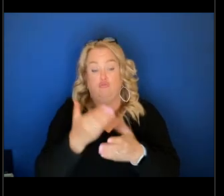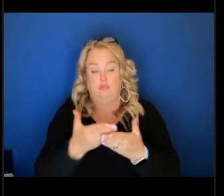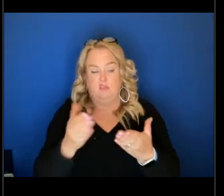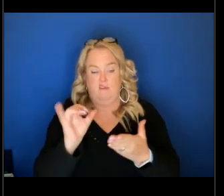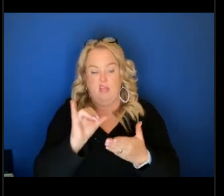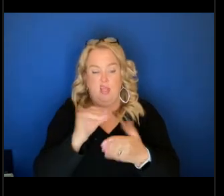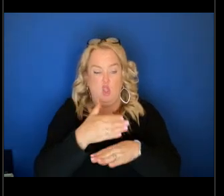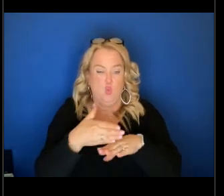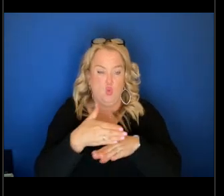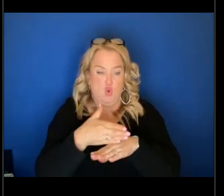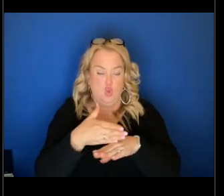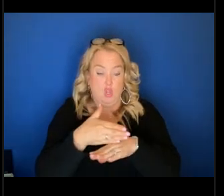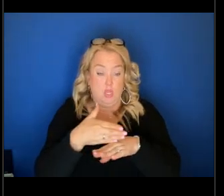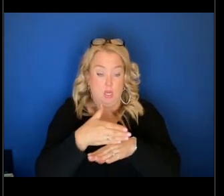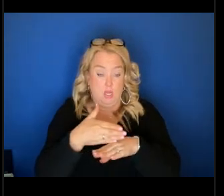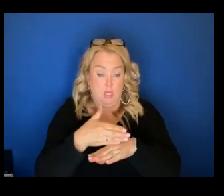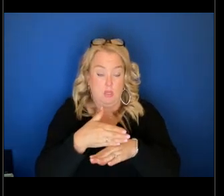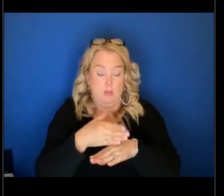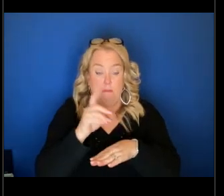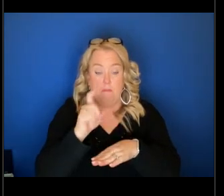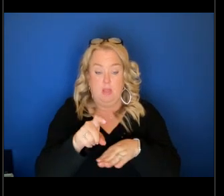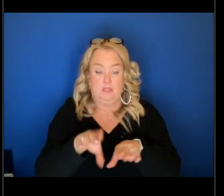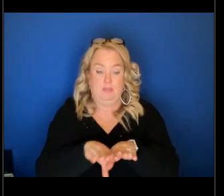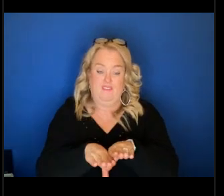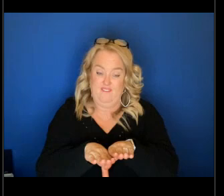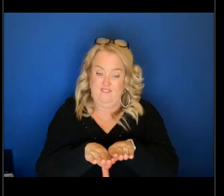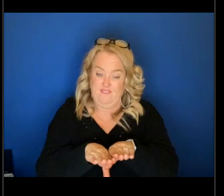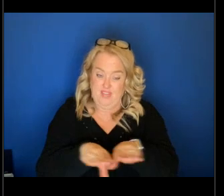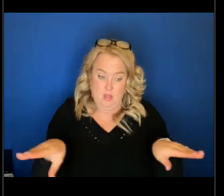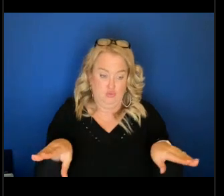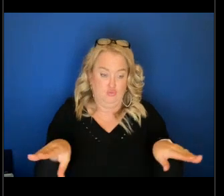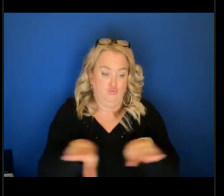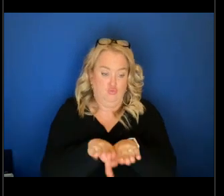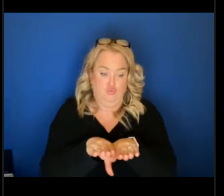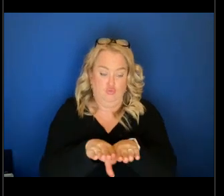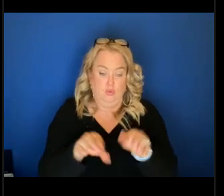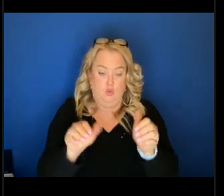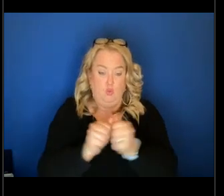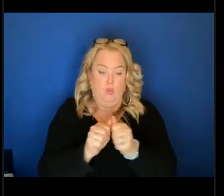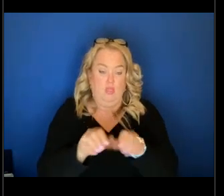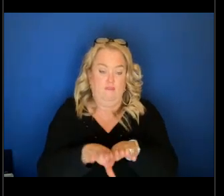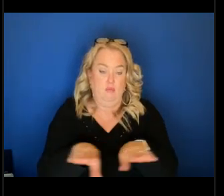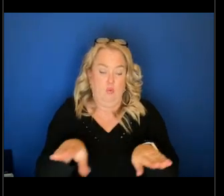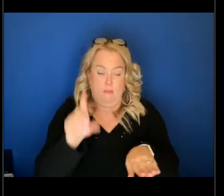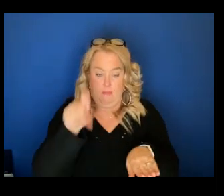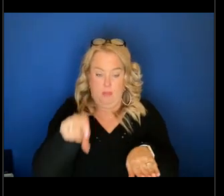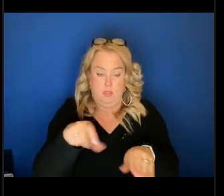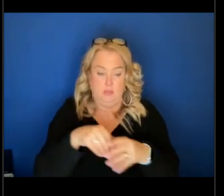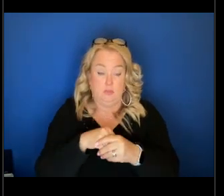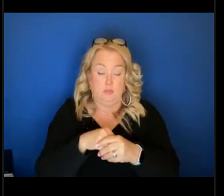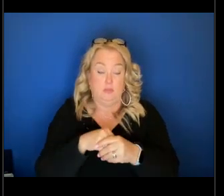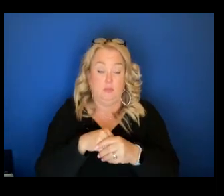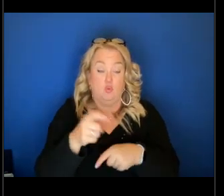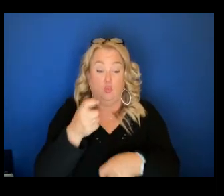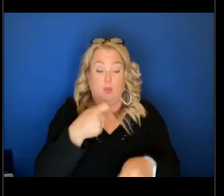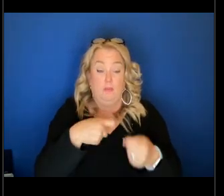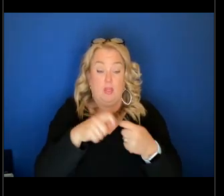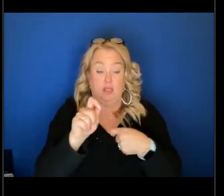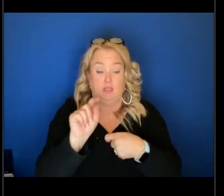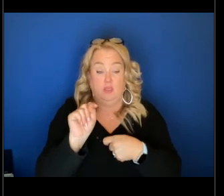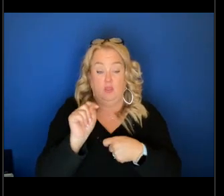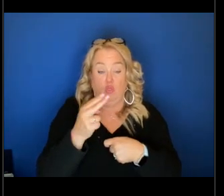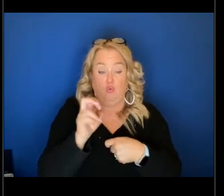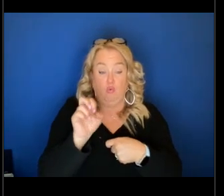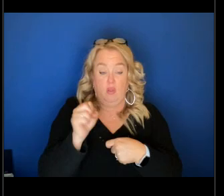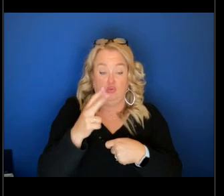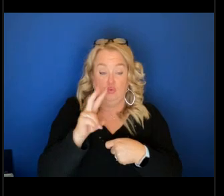like wood decking, it must be flush with the finished floor. Replacing